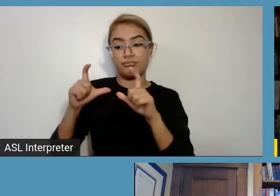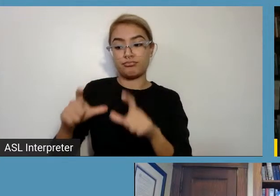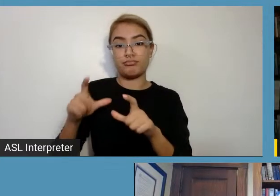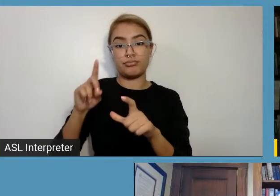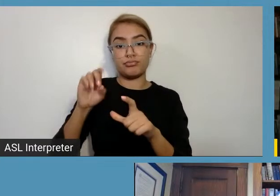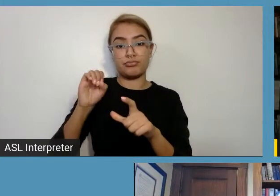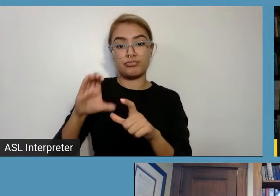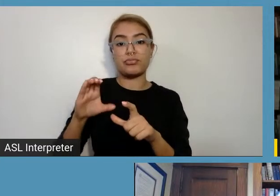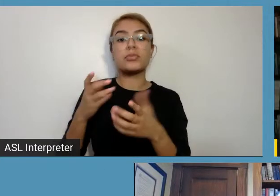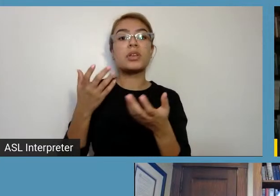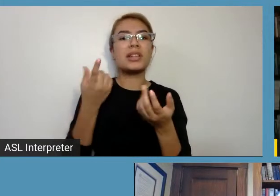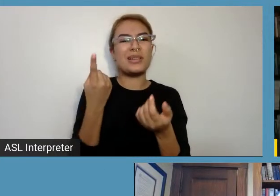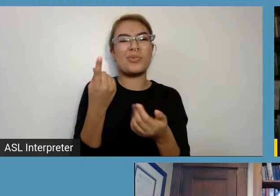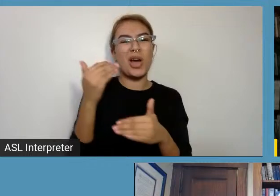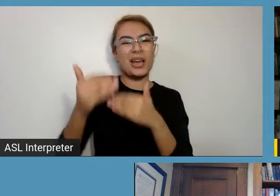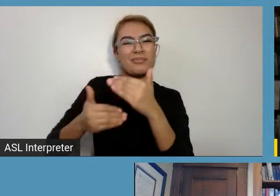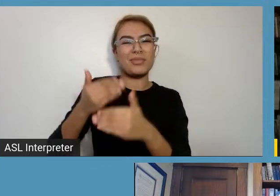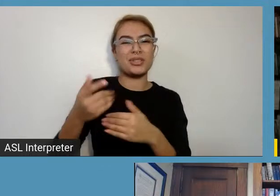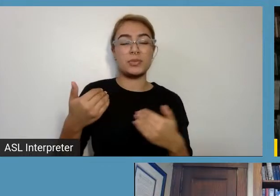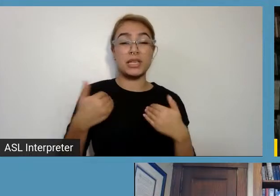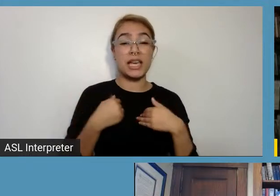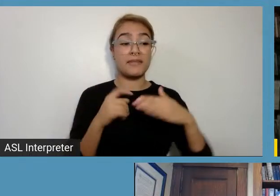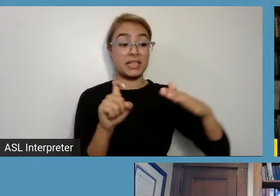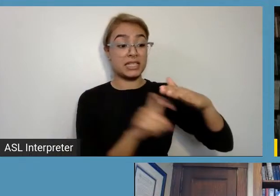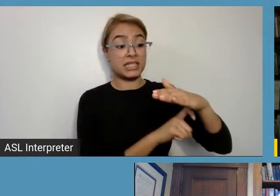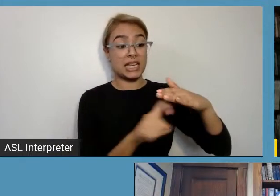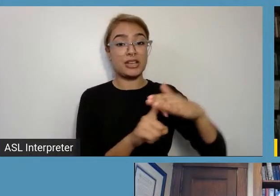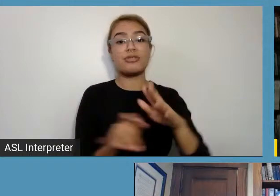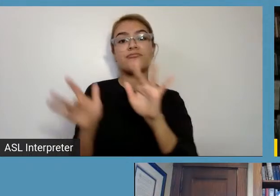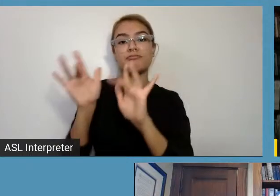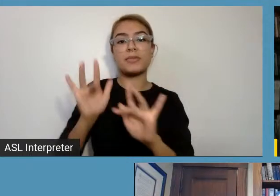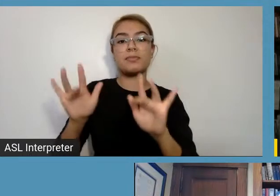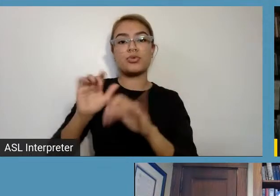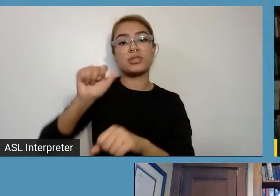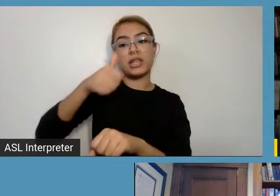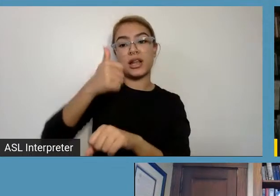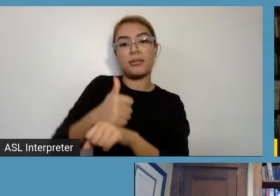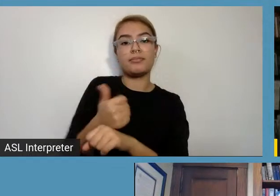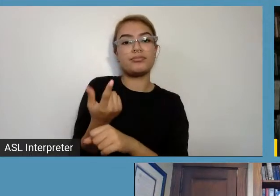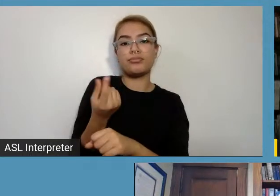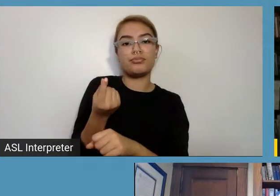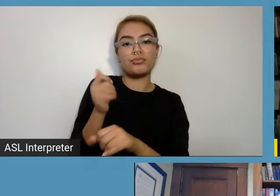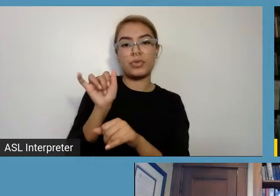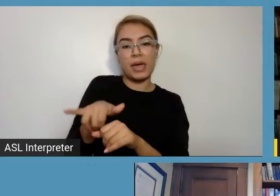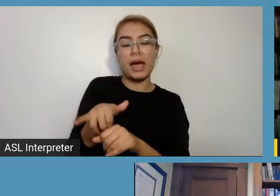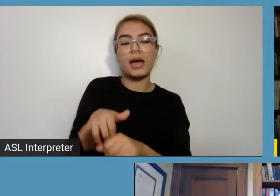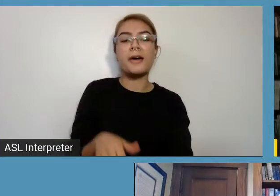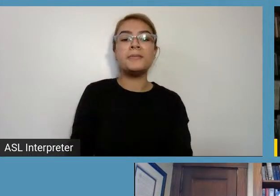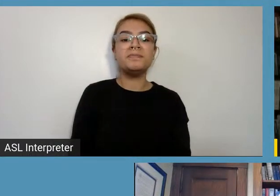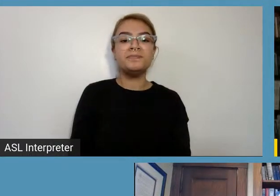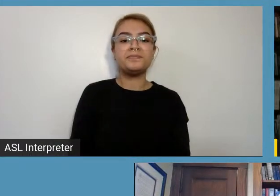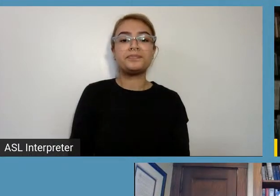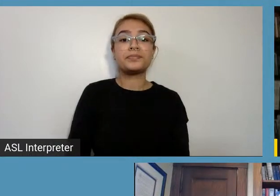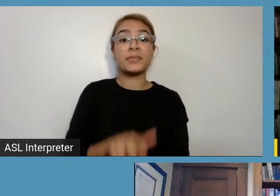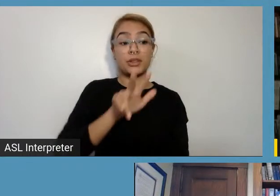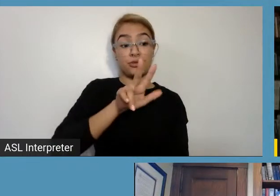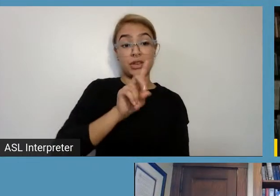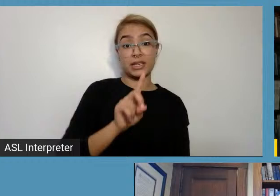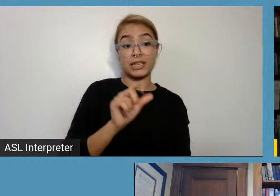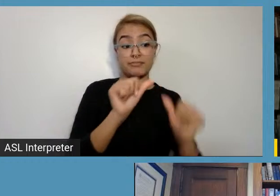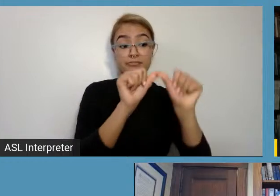that's one process. So we've got a scanner and a computer that's set up to do that. The 3D